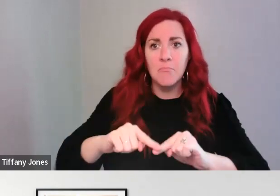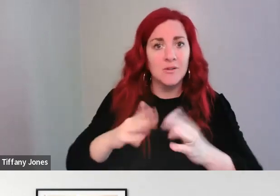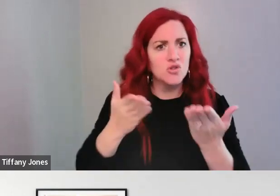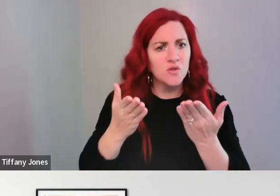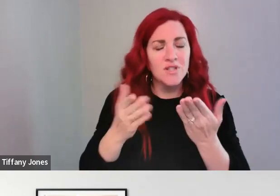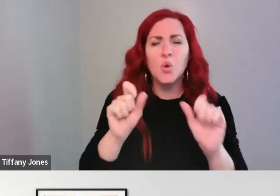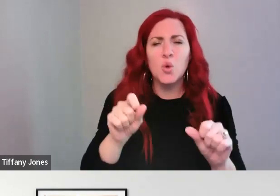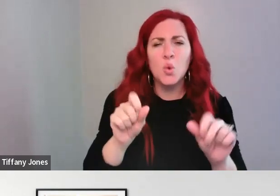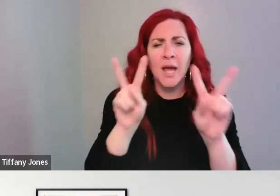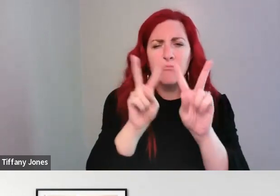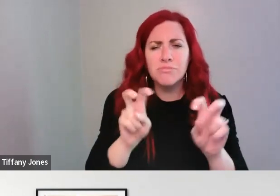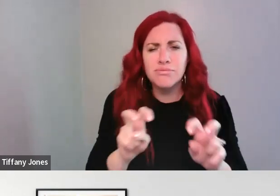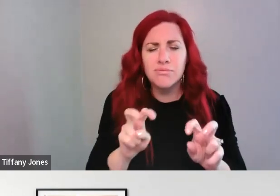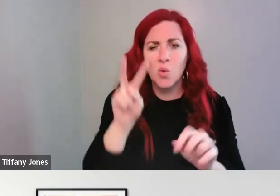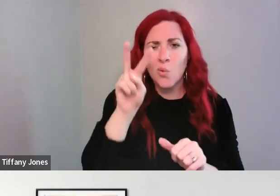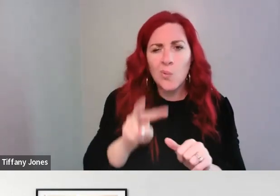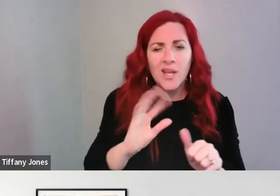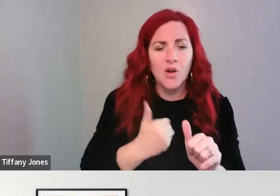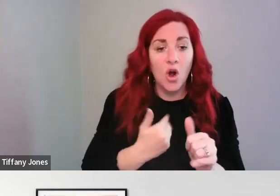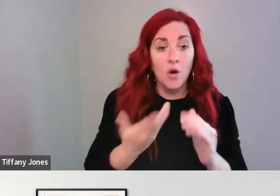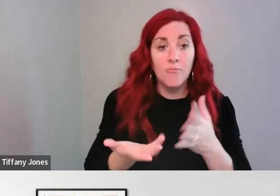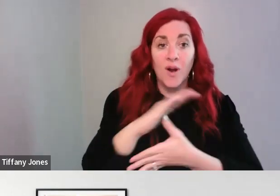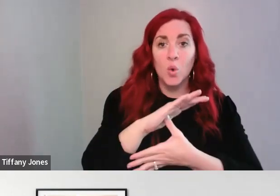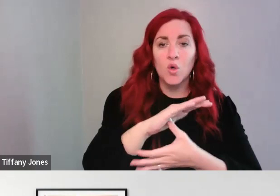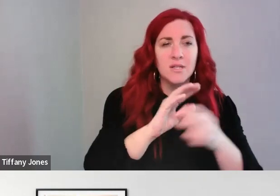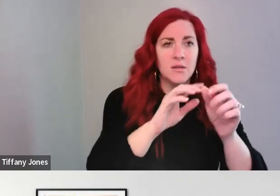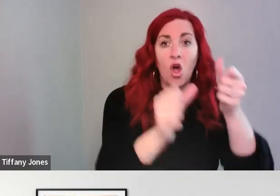priorities under each of our different grant areas to see